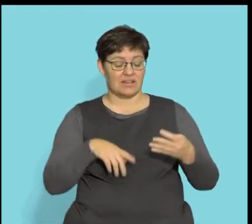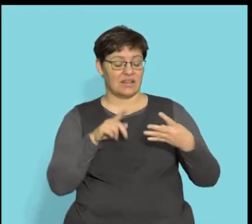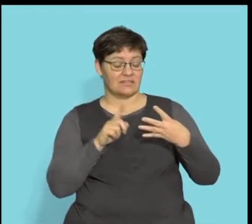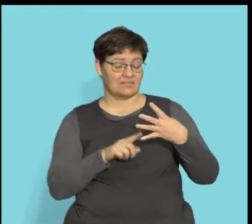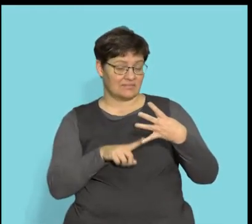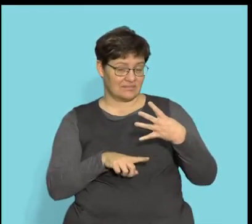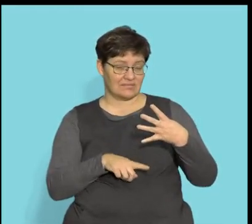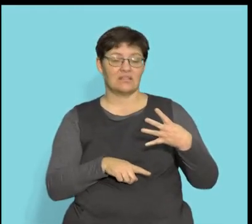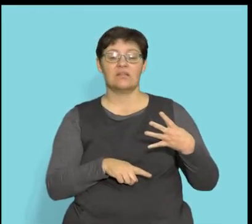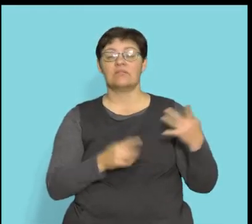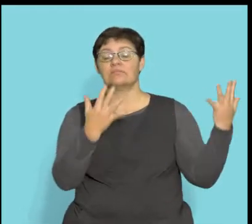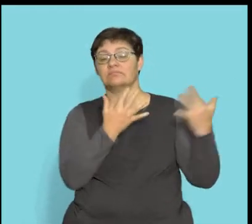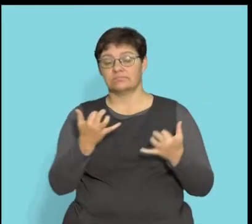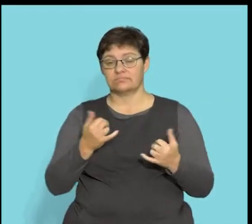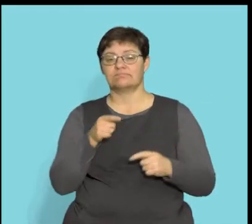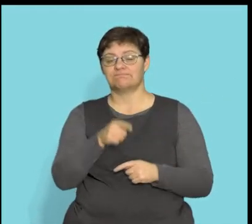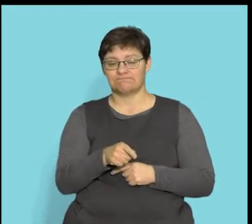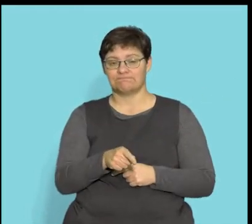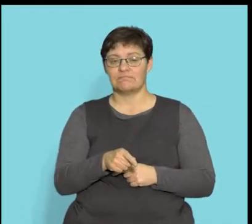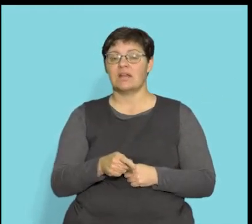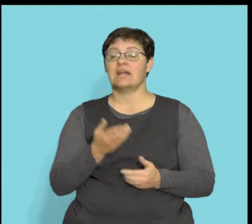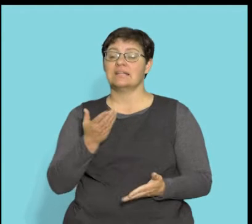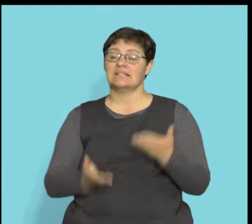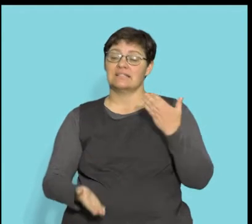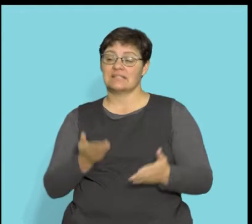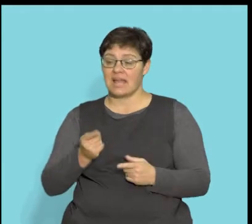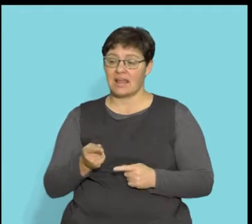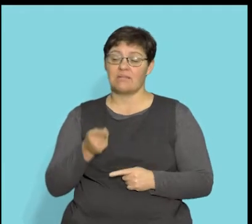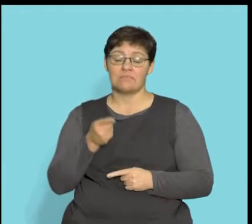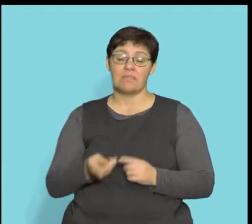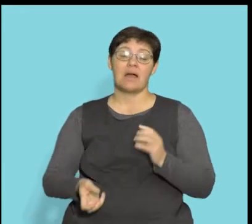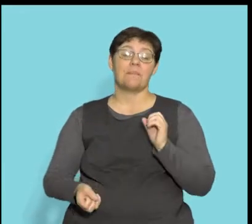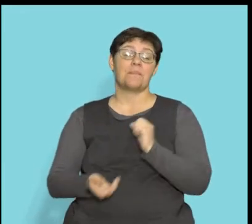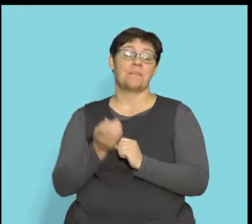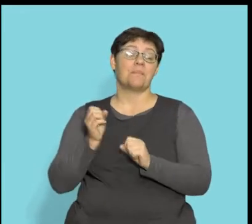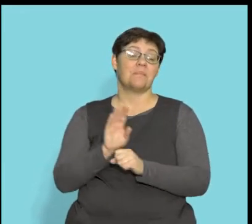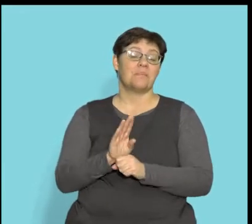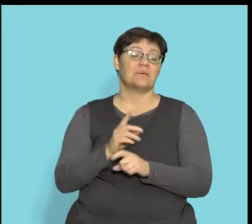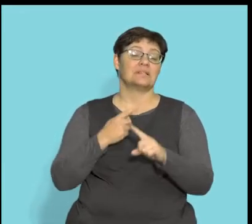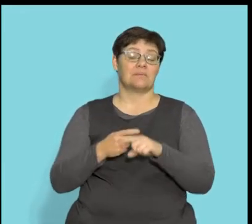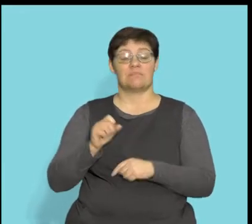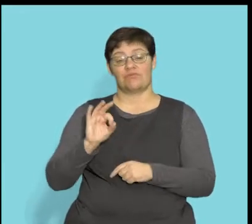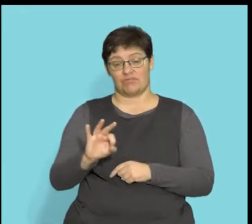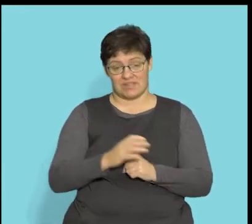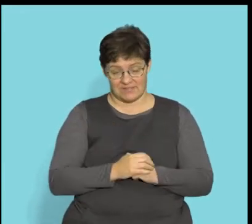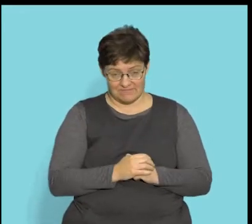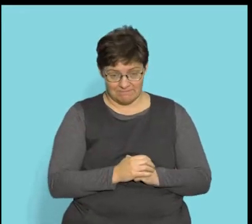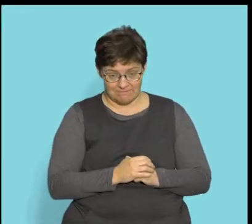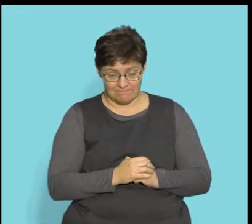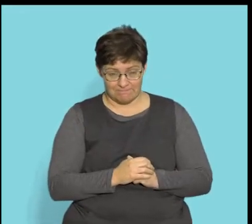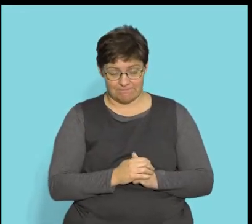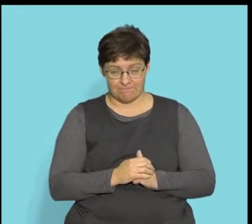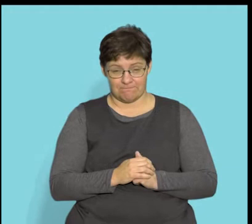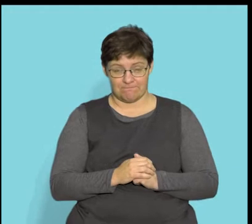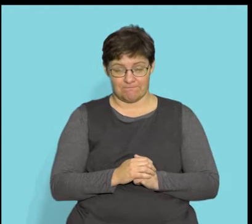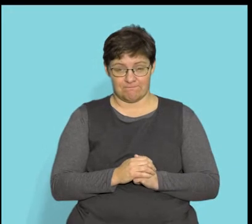we're going to calculate the surface area of the rectangular prism if the length, breadth, and height are multiplied by a